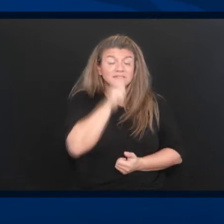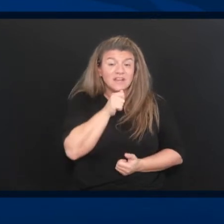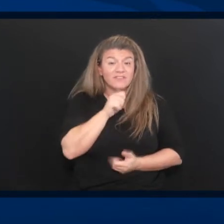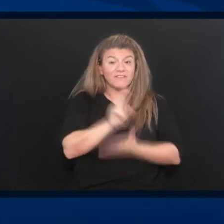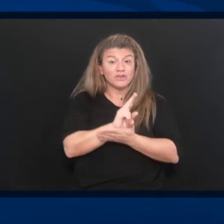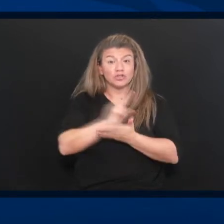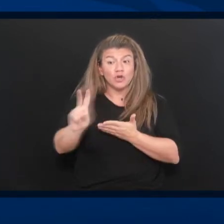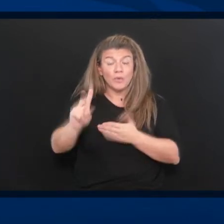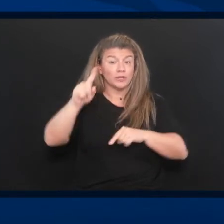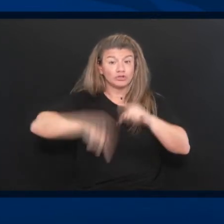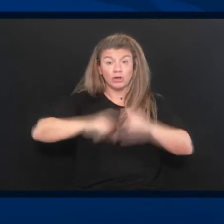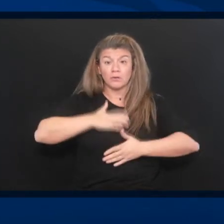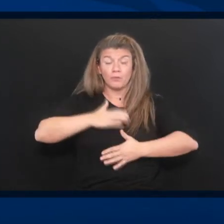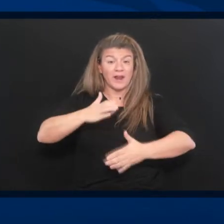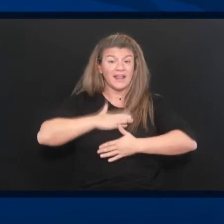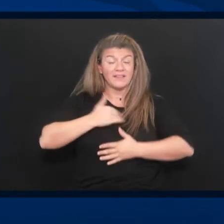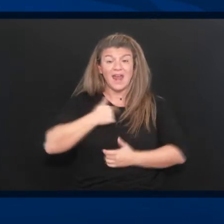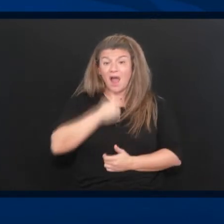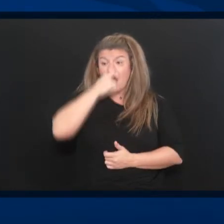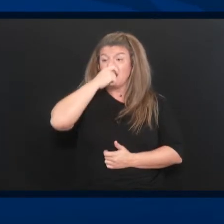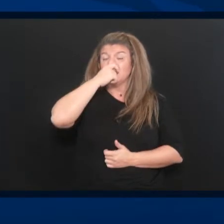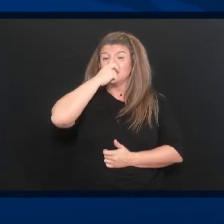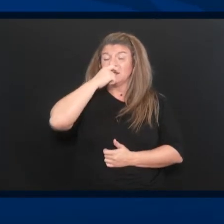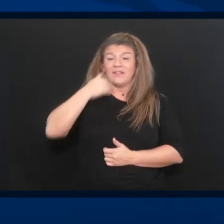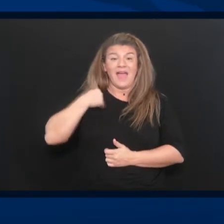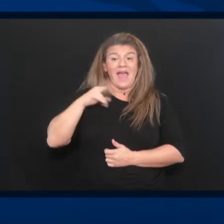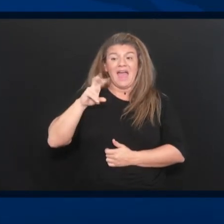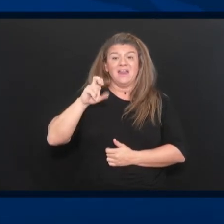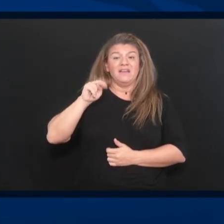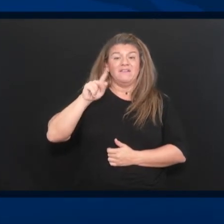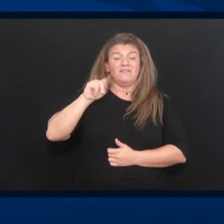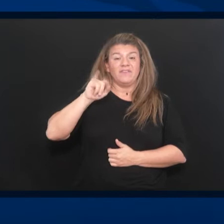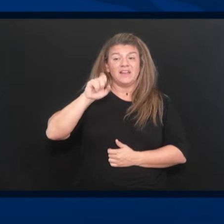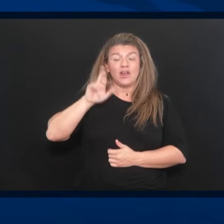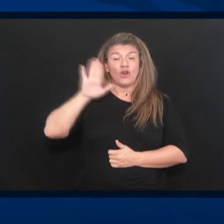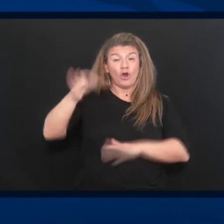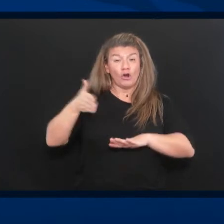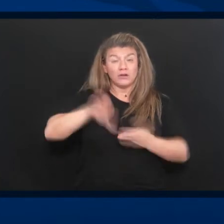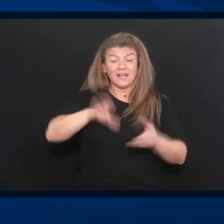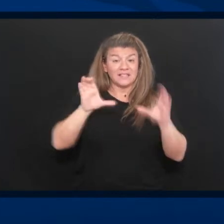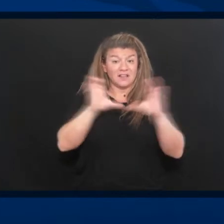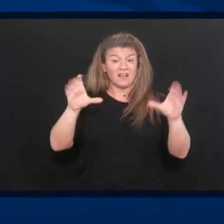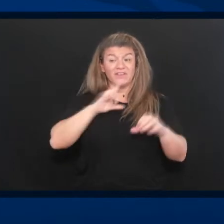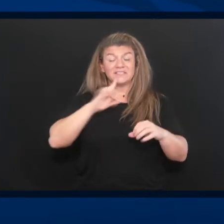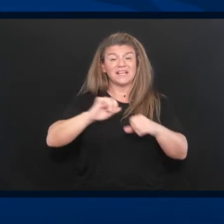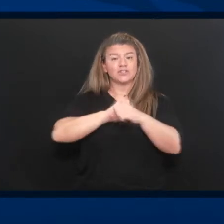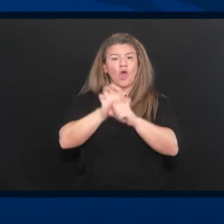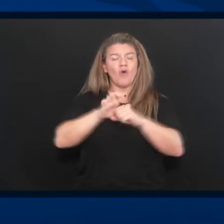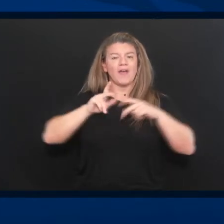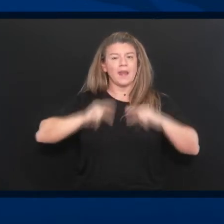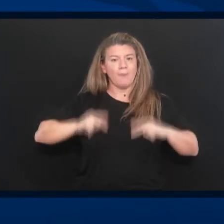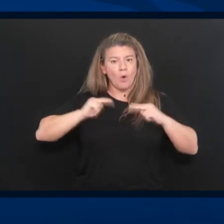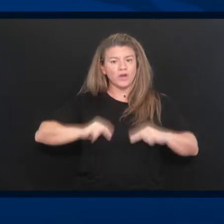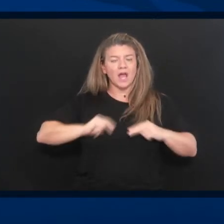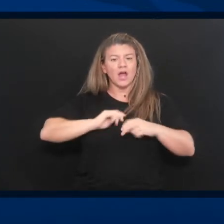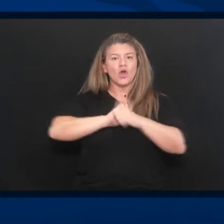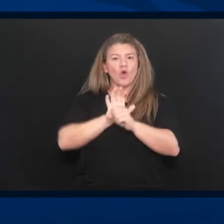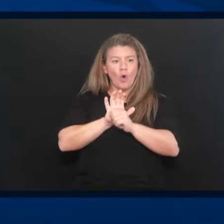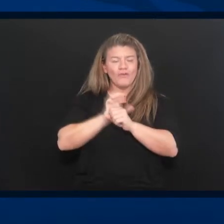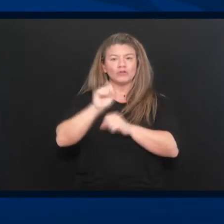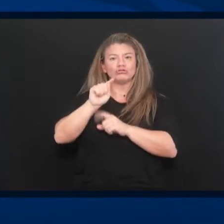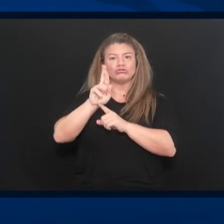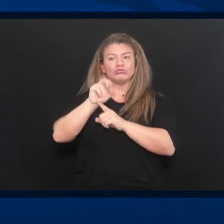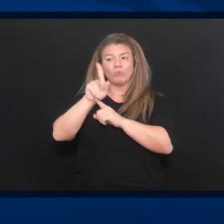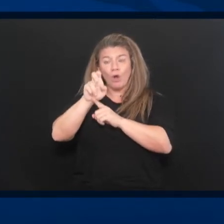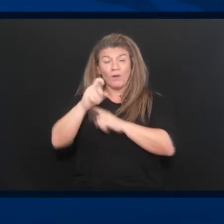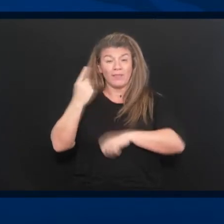She couldn't breathe. She was on oxygen, ended up on a ventilator. Her death certificate says COVID pneumonia, COVID stroke. The day I watched